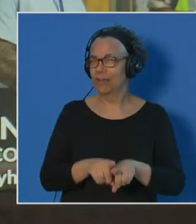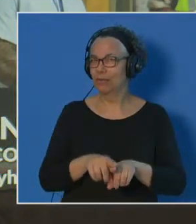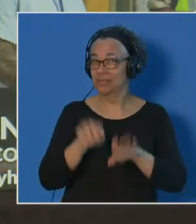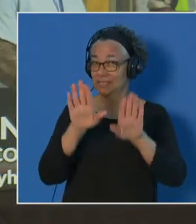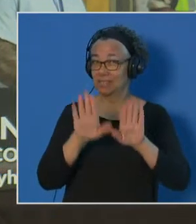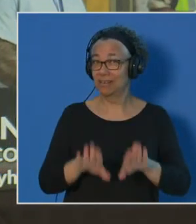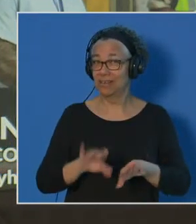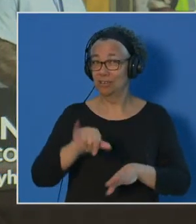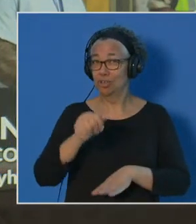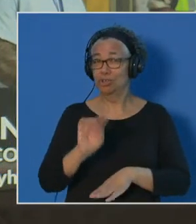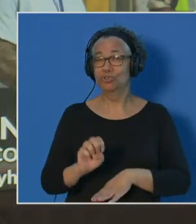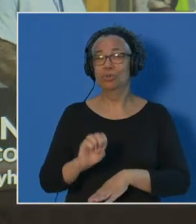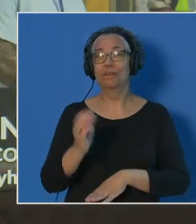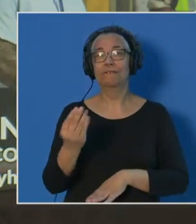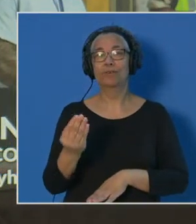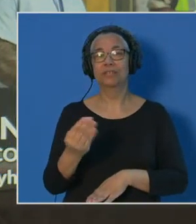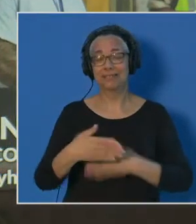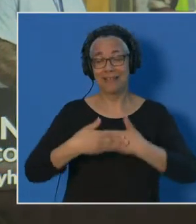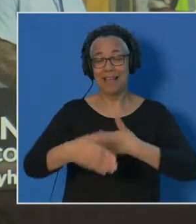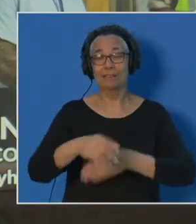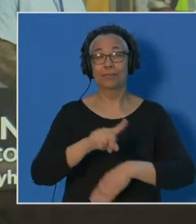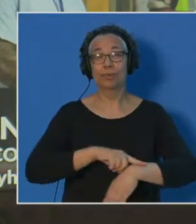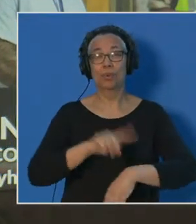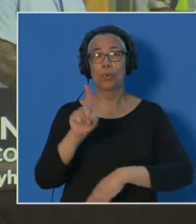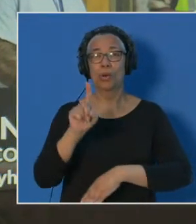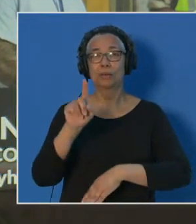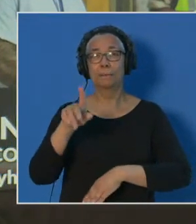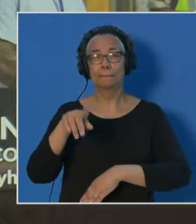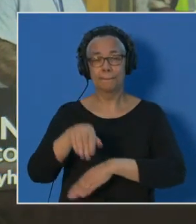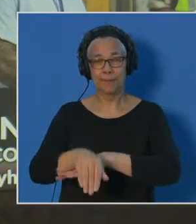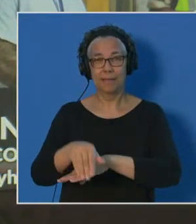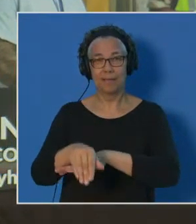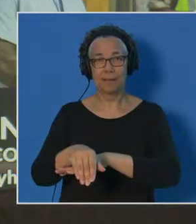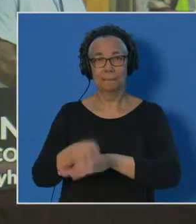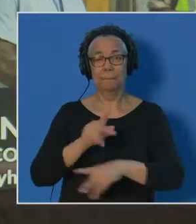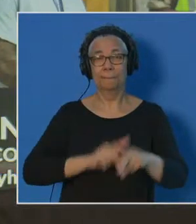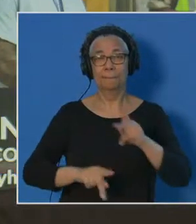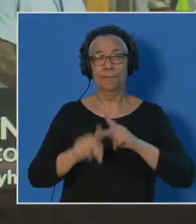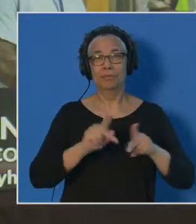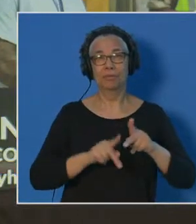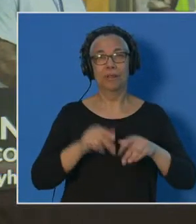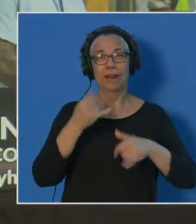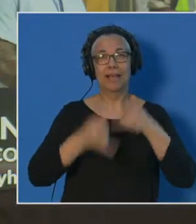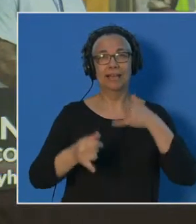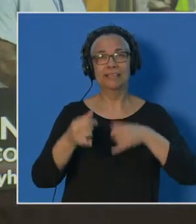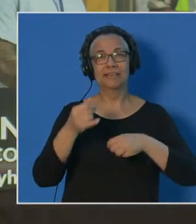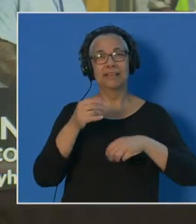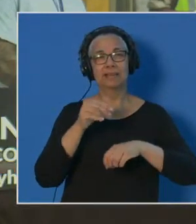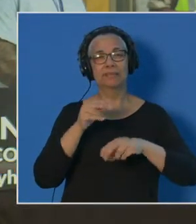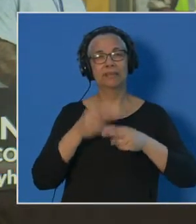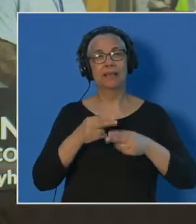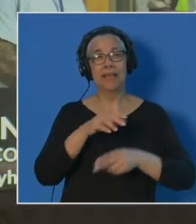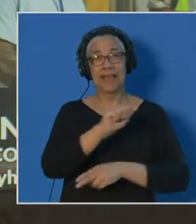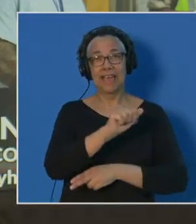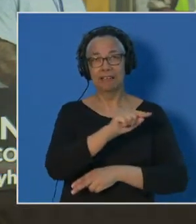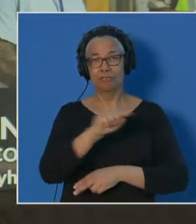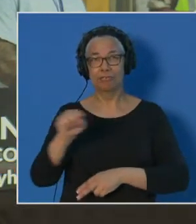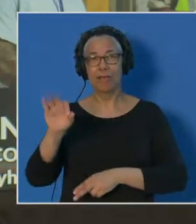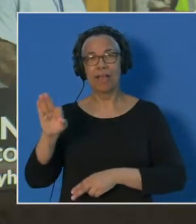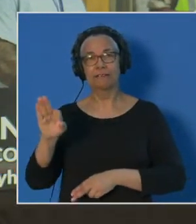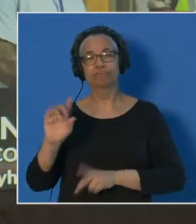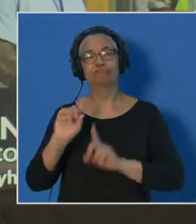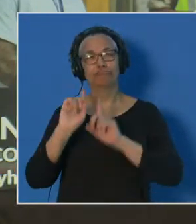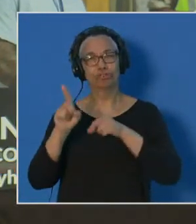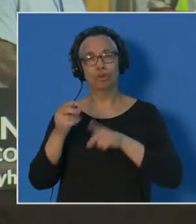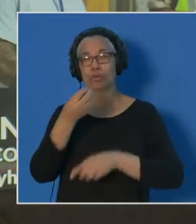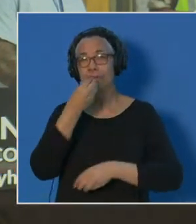June, after 1 p.m., persons whose surnames begin with letters A through F may visit grocery stores. That is this Sunday, in